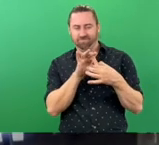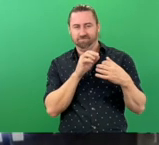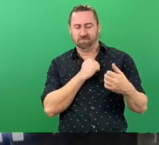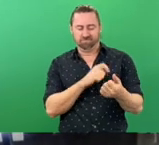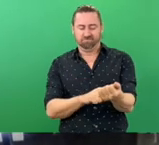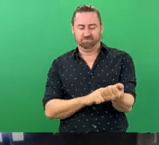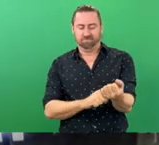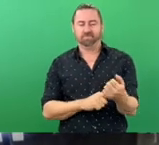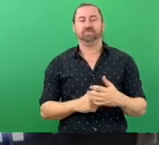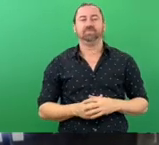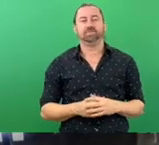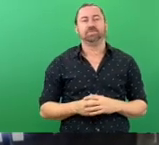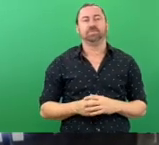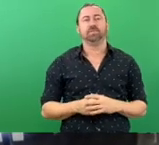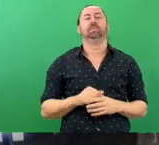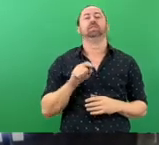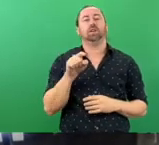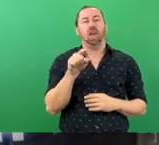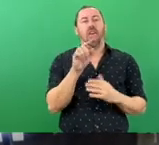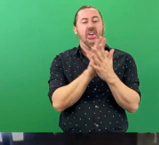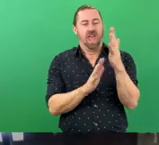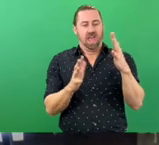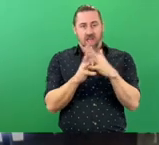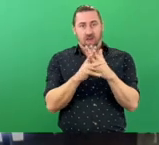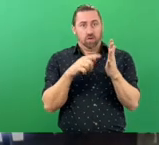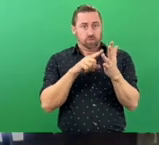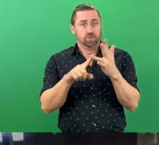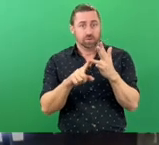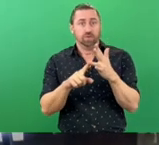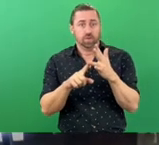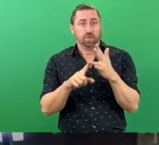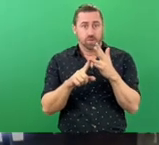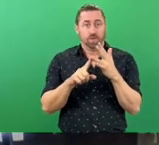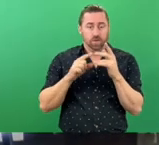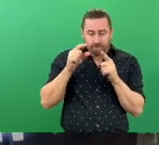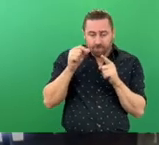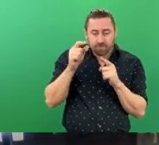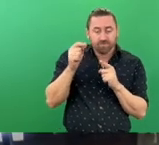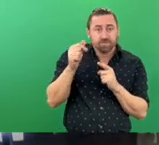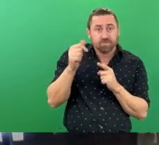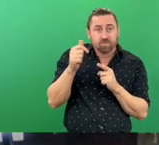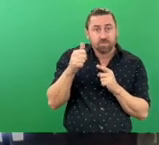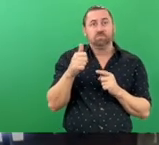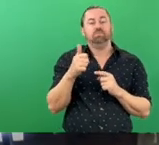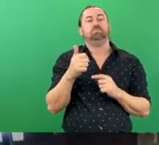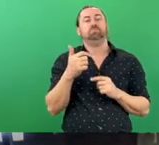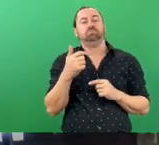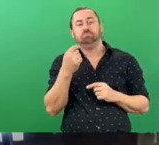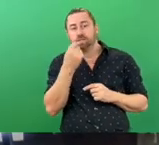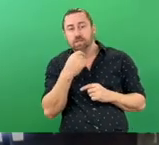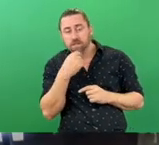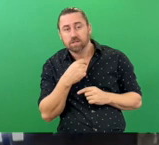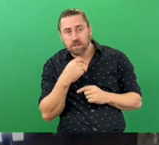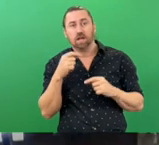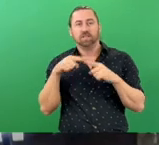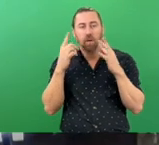right, so what we're going to talk about here is how to do your, how to work with your pencils,